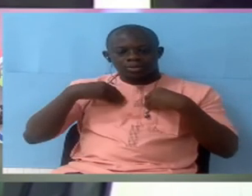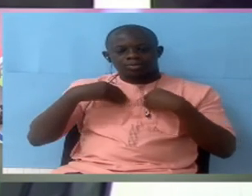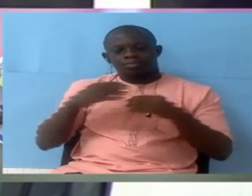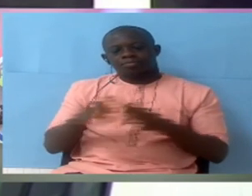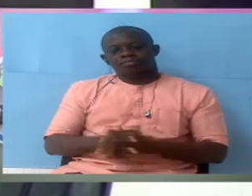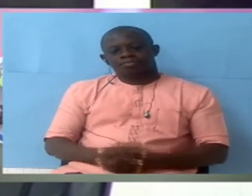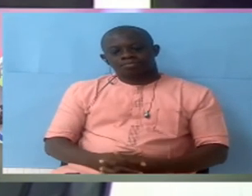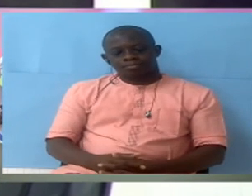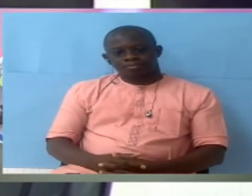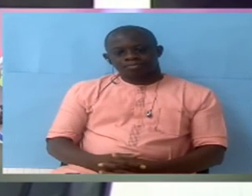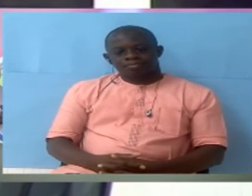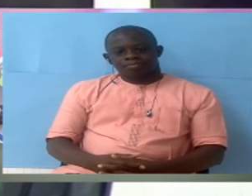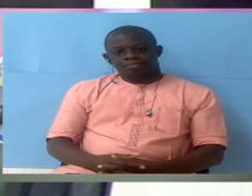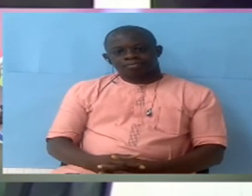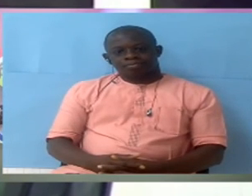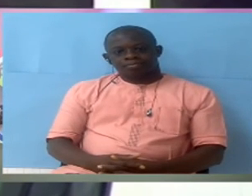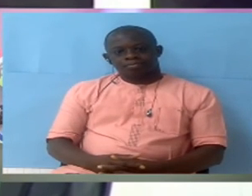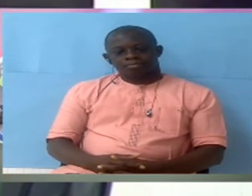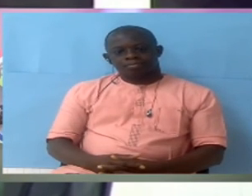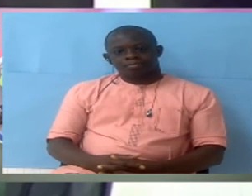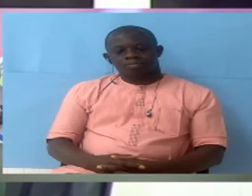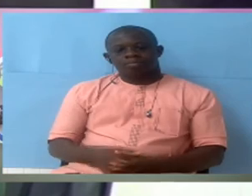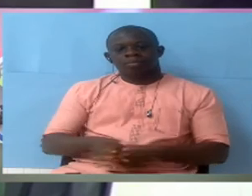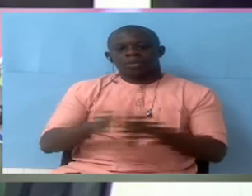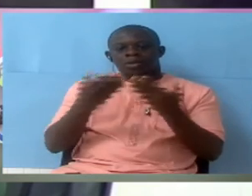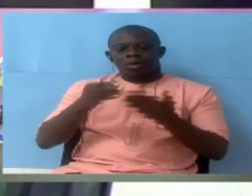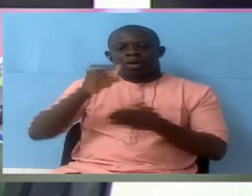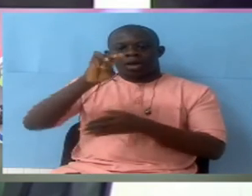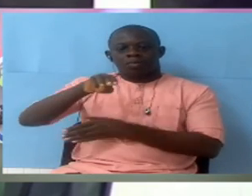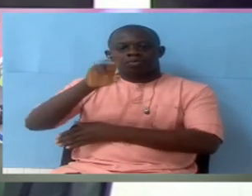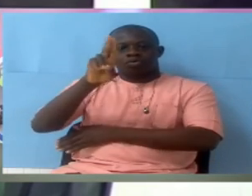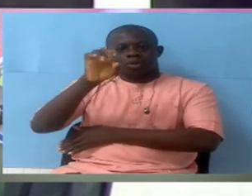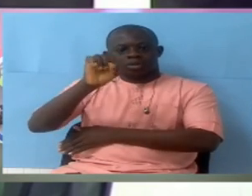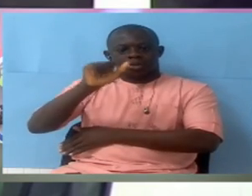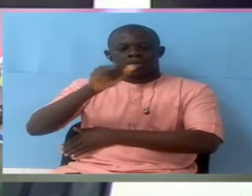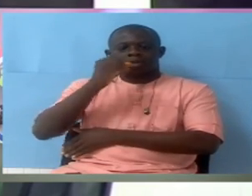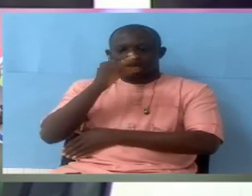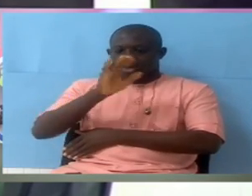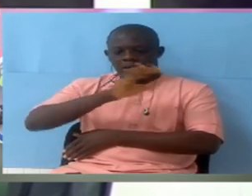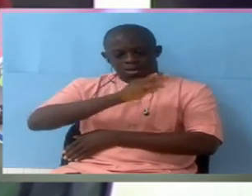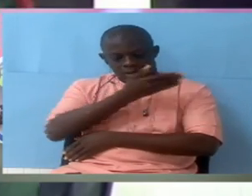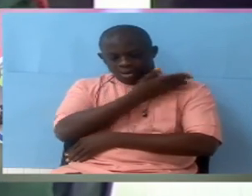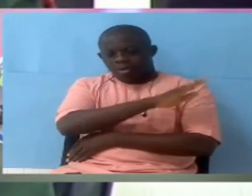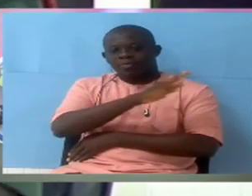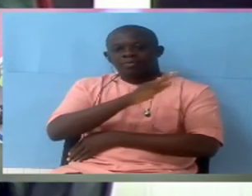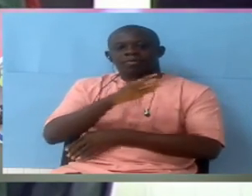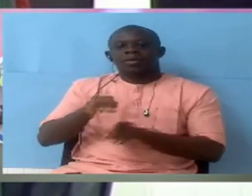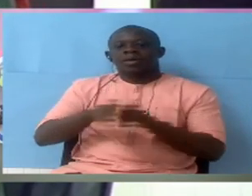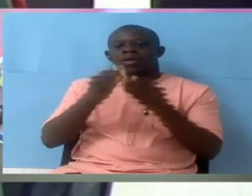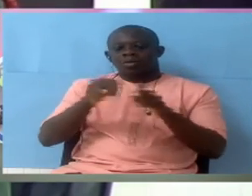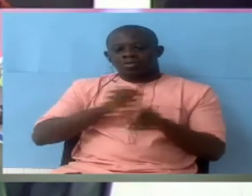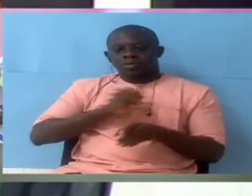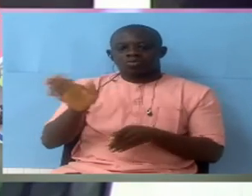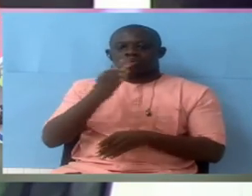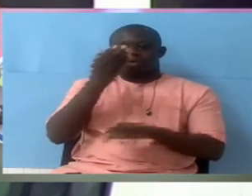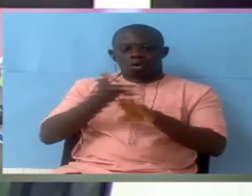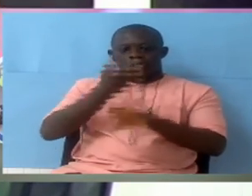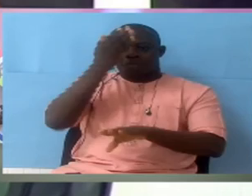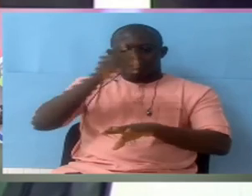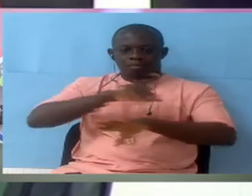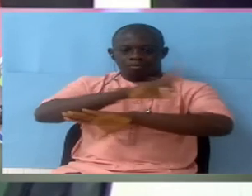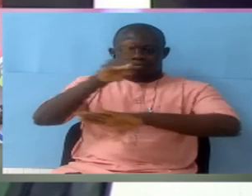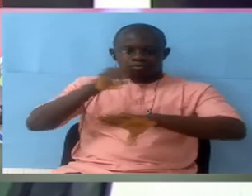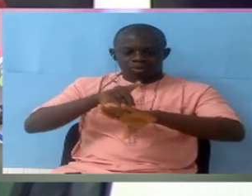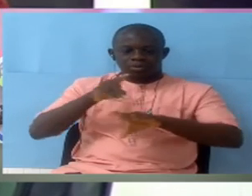nangu. So then Musa said leave him. Musa ne bayi len ko. Then he went up mu daldi ek ca